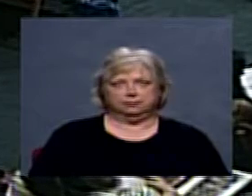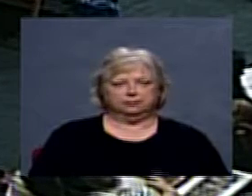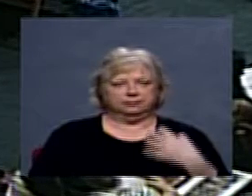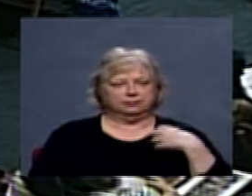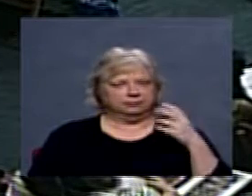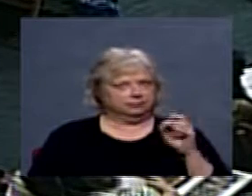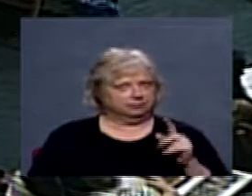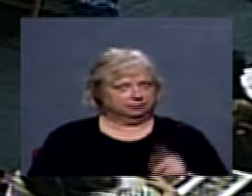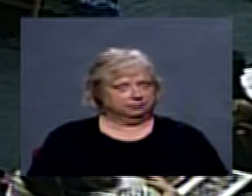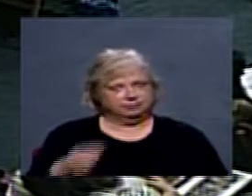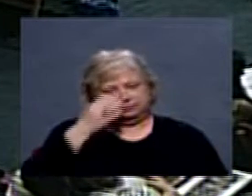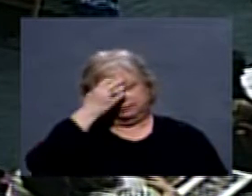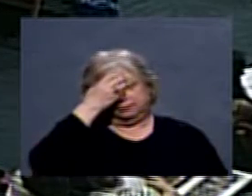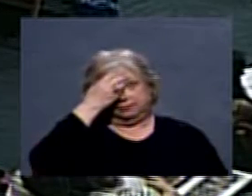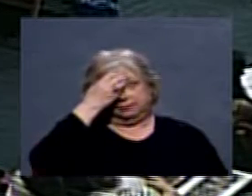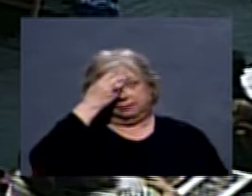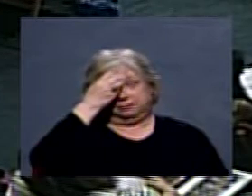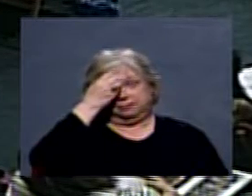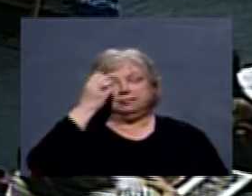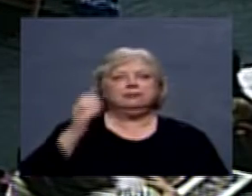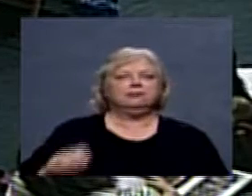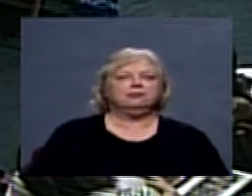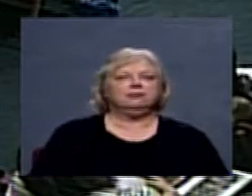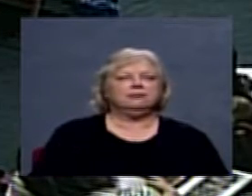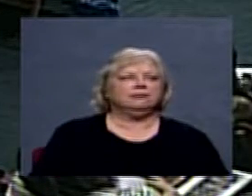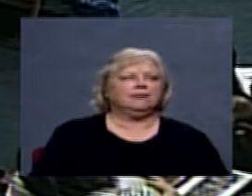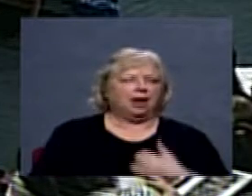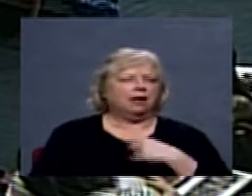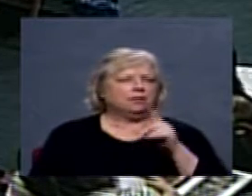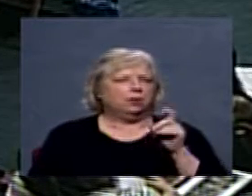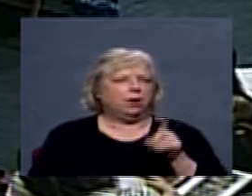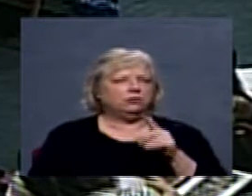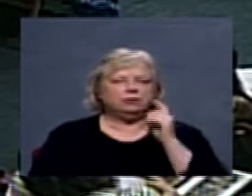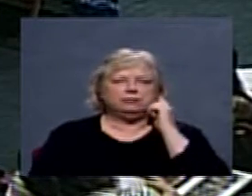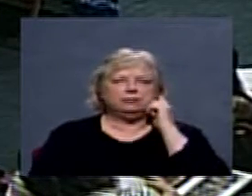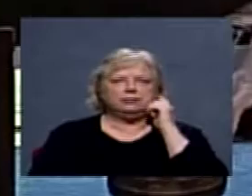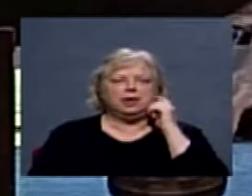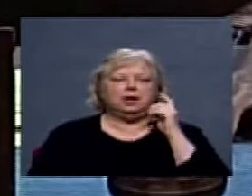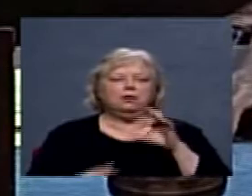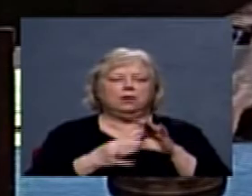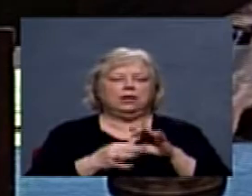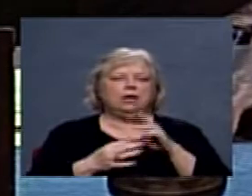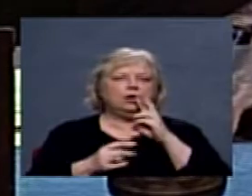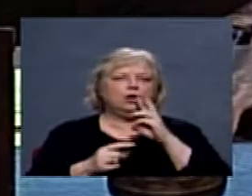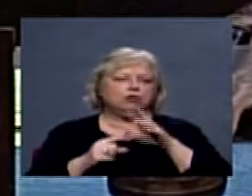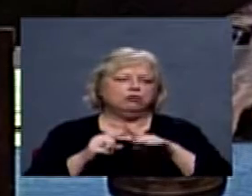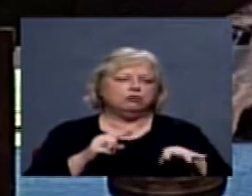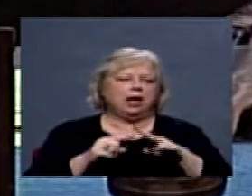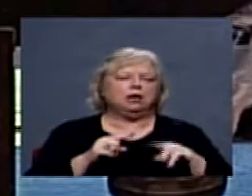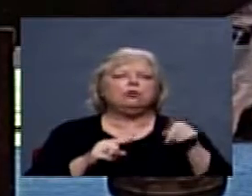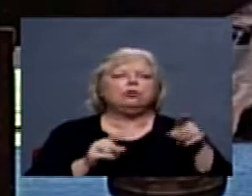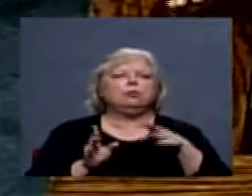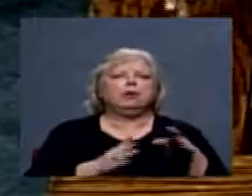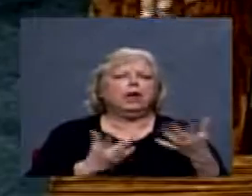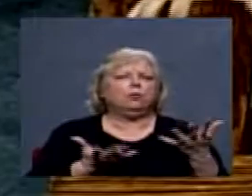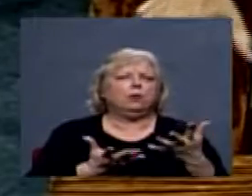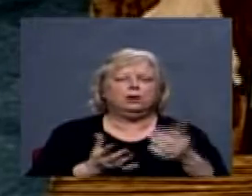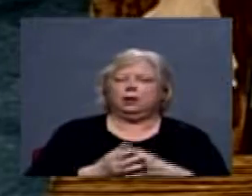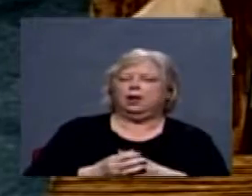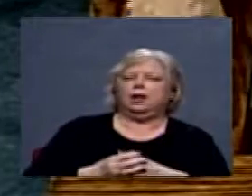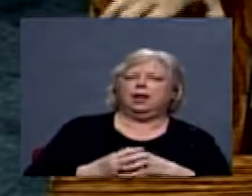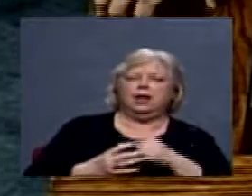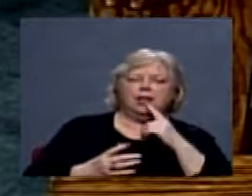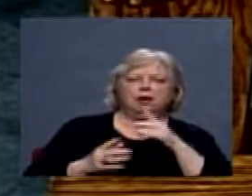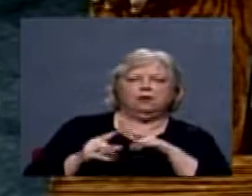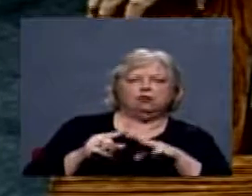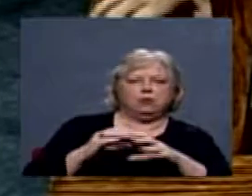Okay. I have a question on the drainage. What is your plan? There's a drain